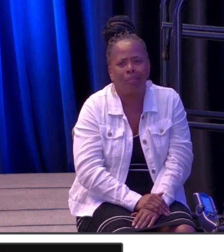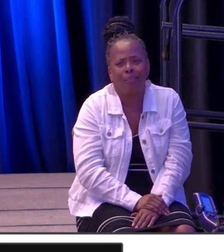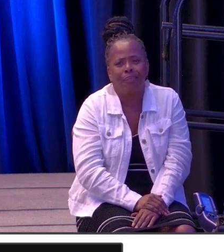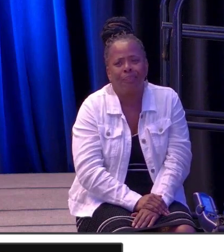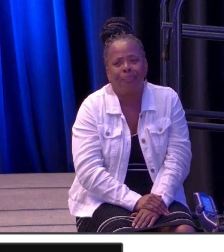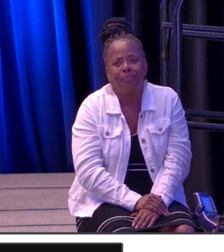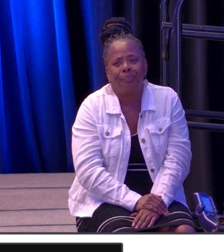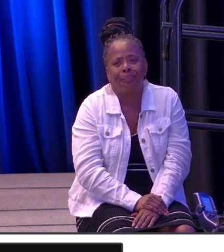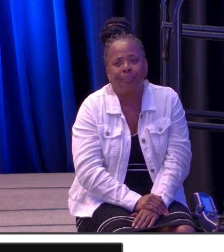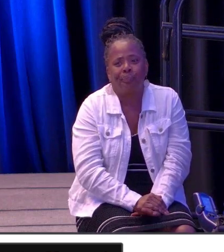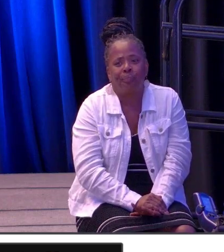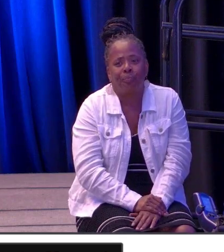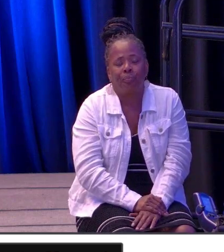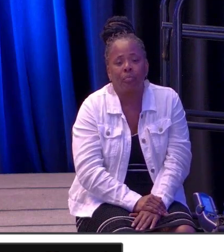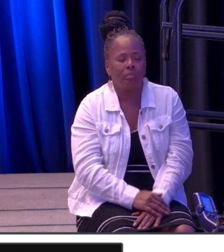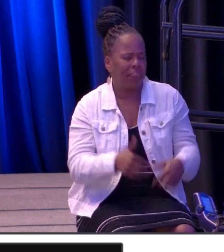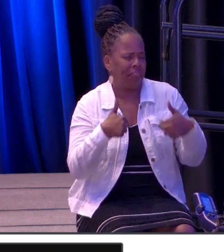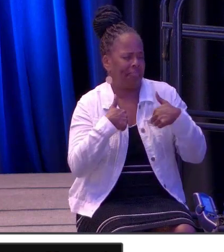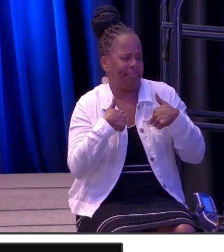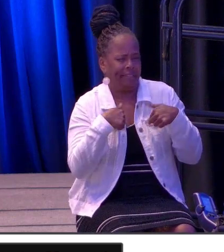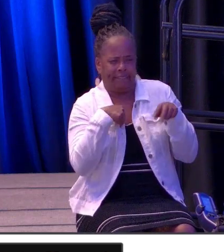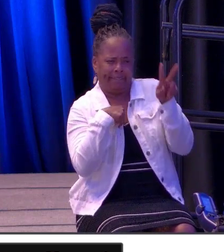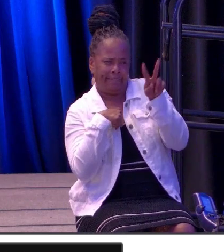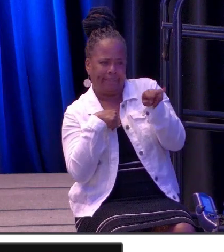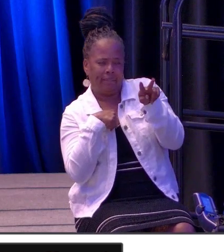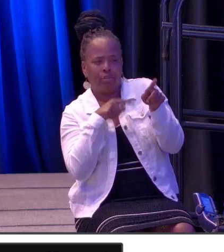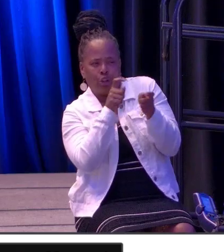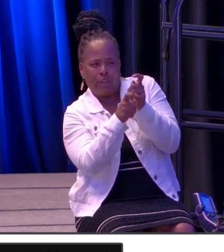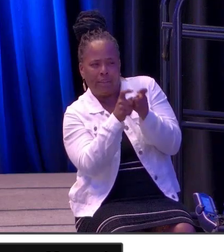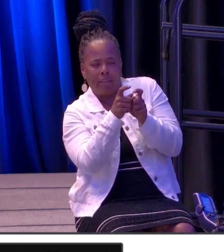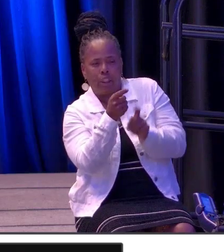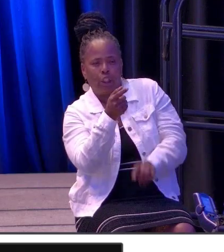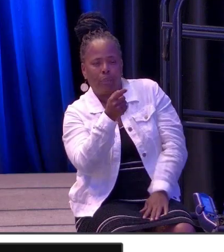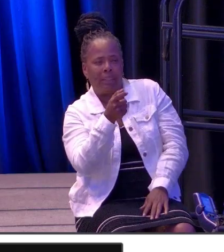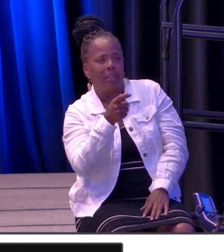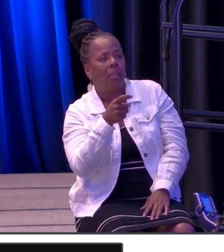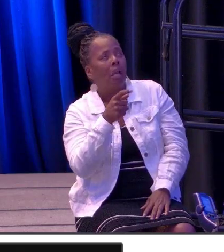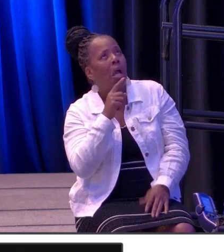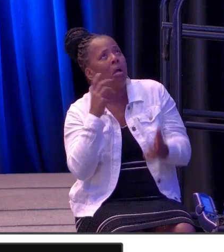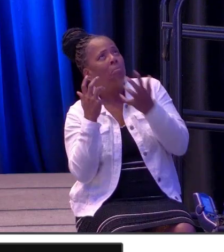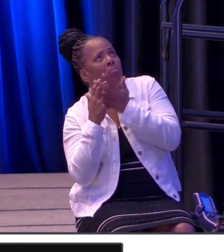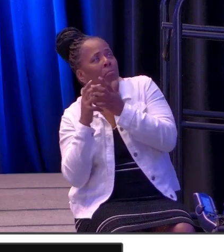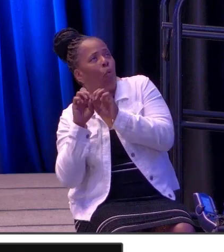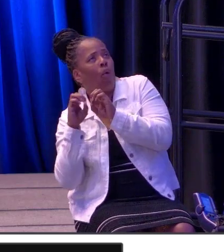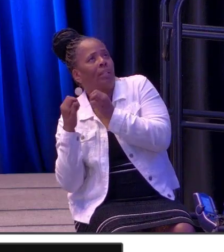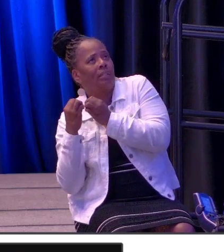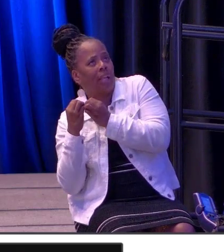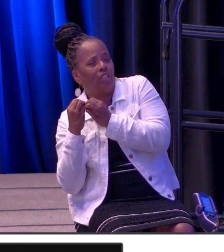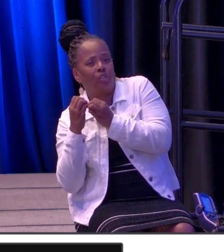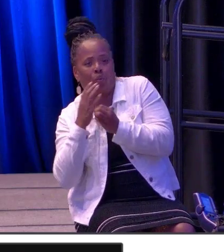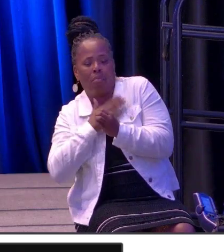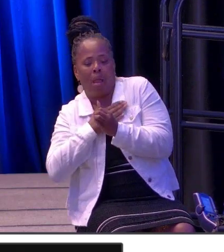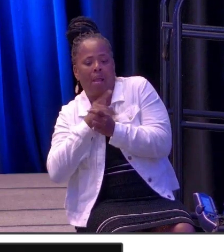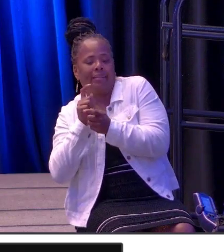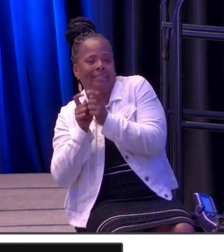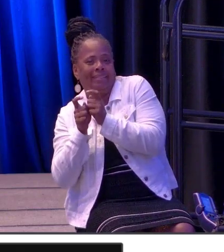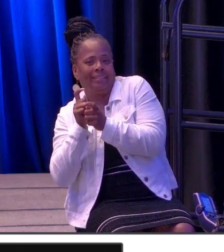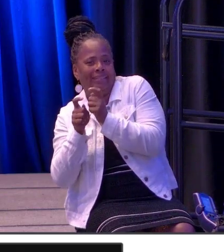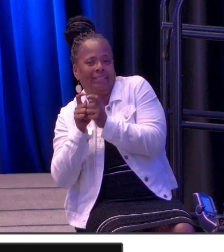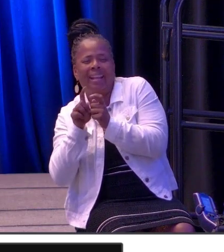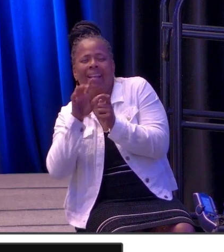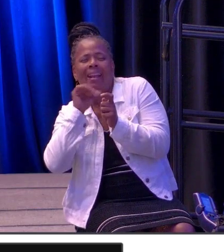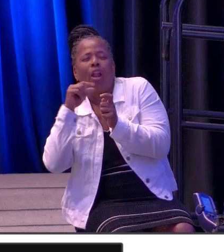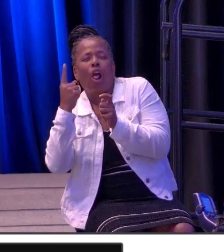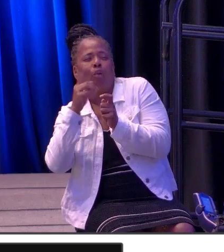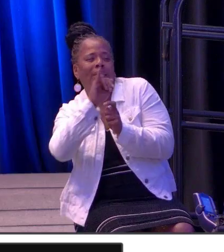And I have tweaked it so that way I've done it for an organization outside of the IL movement. Not that I